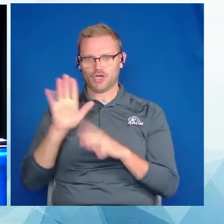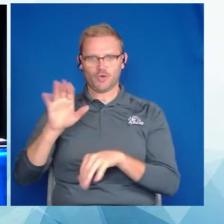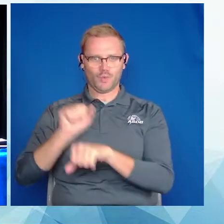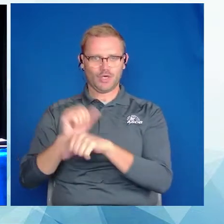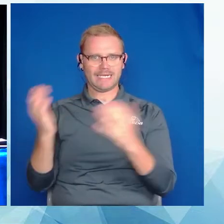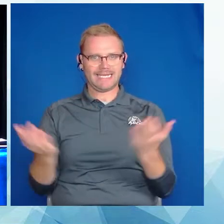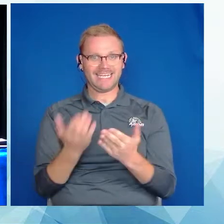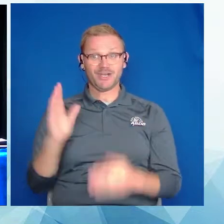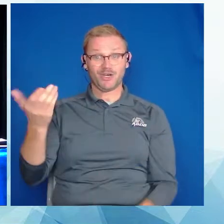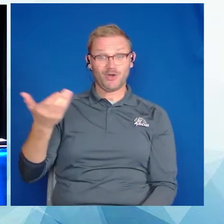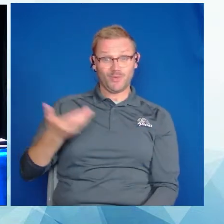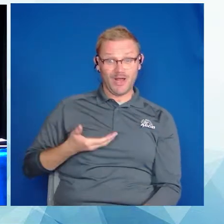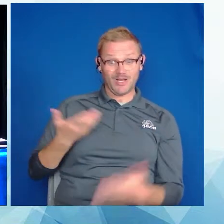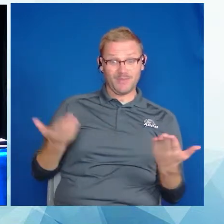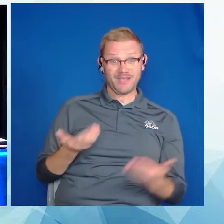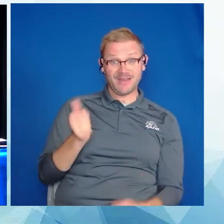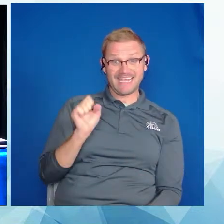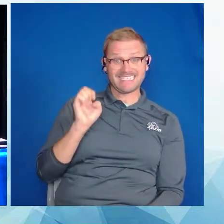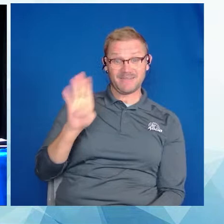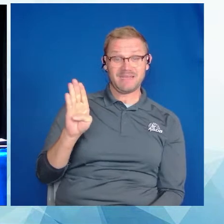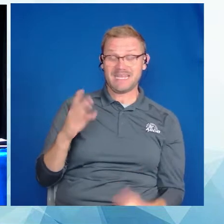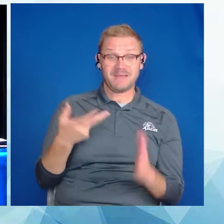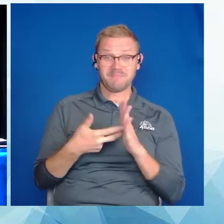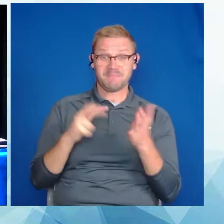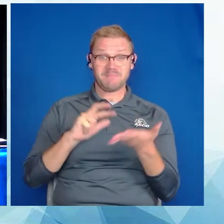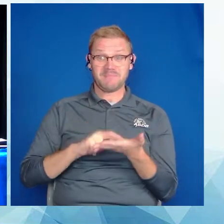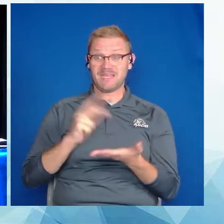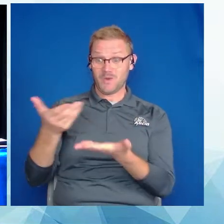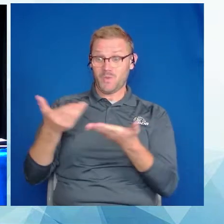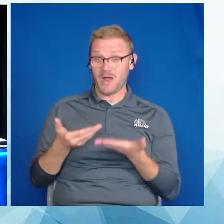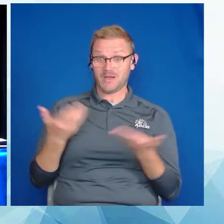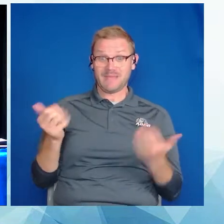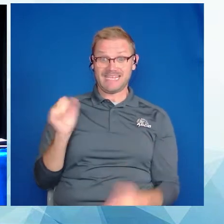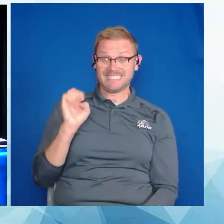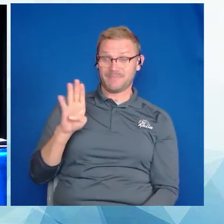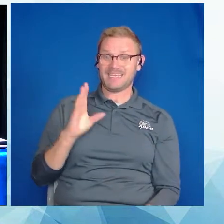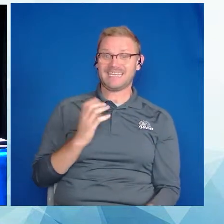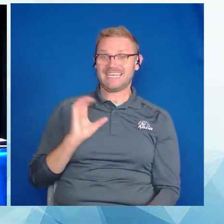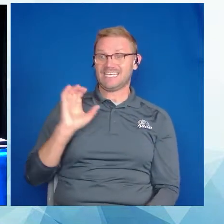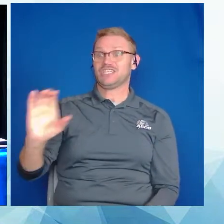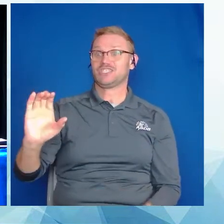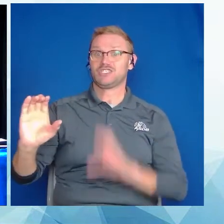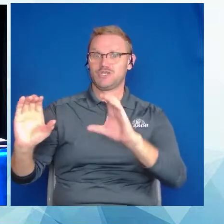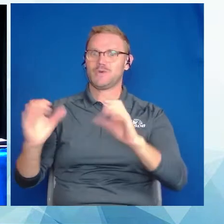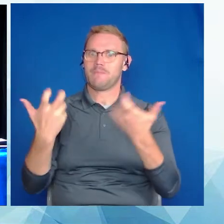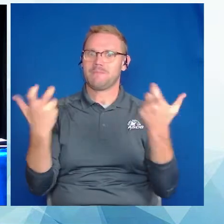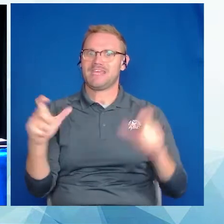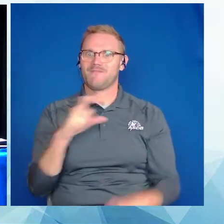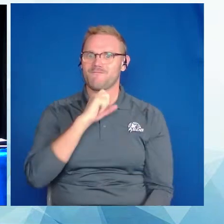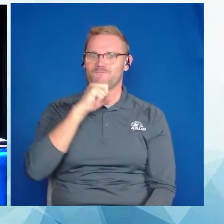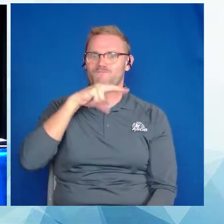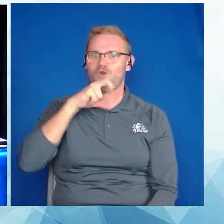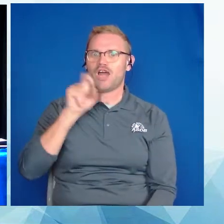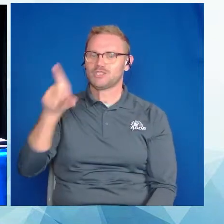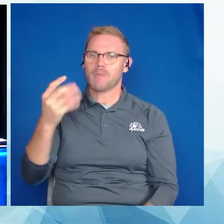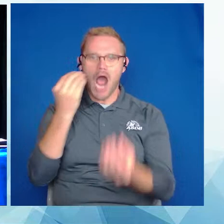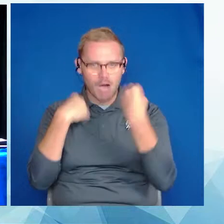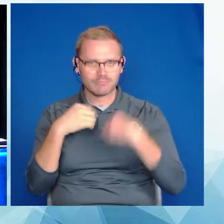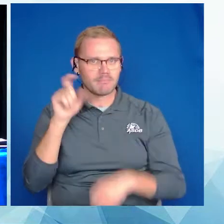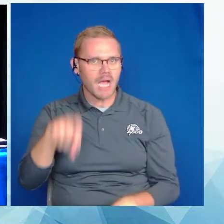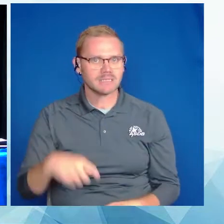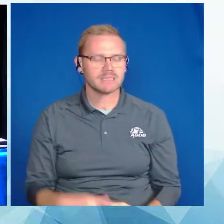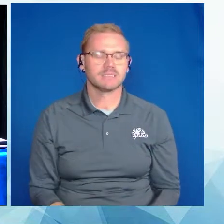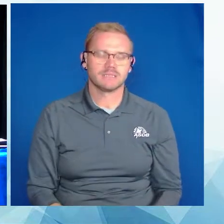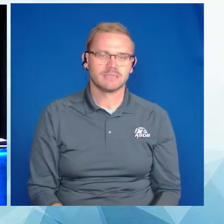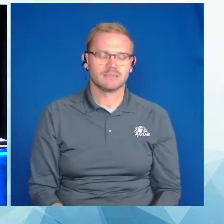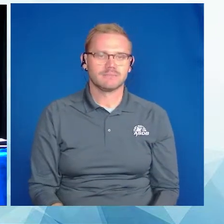Her welcome to ASDB was pretty much us saying, welcome to ASDB, here are 2 gigantic frogs that you need to eat.